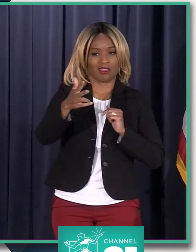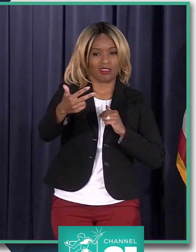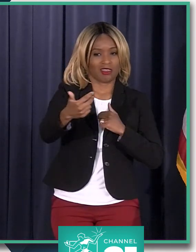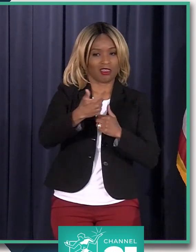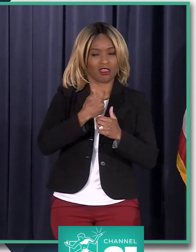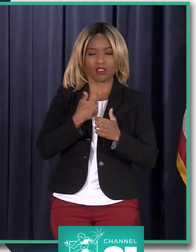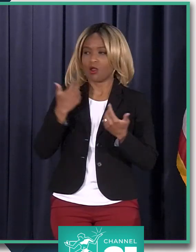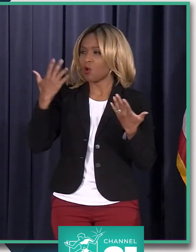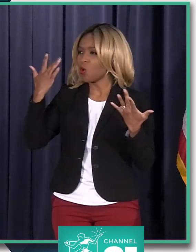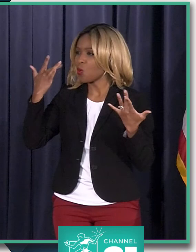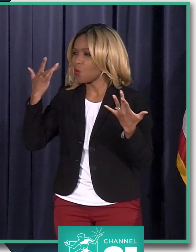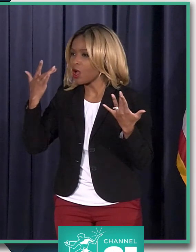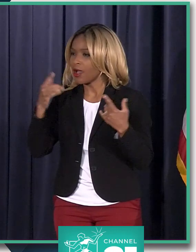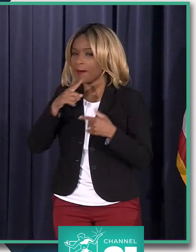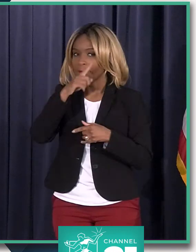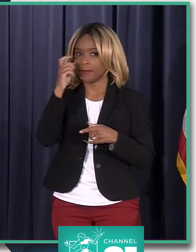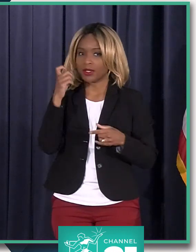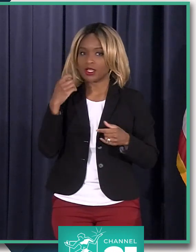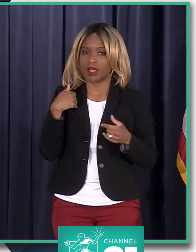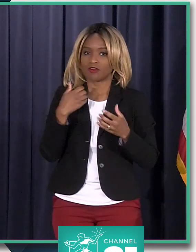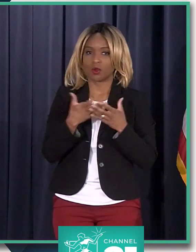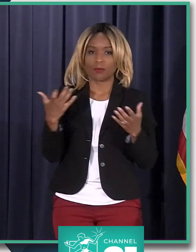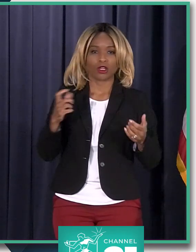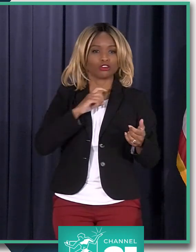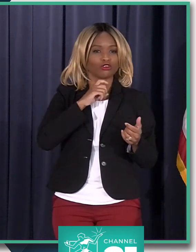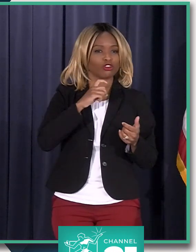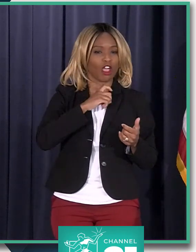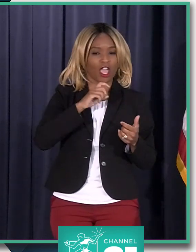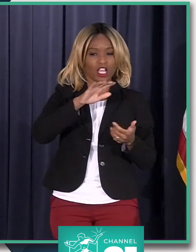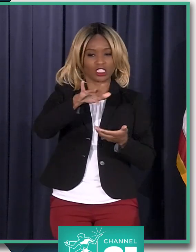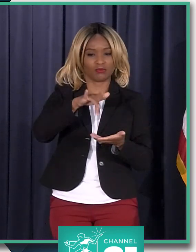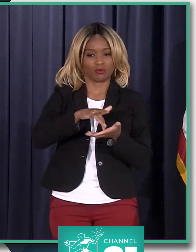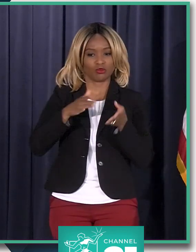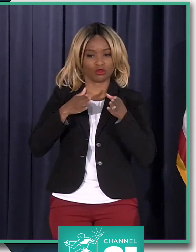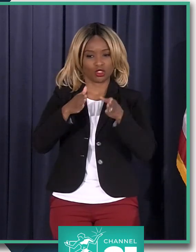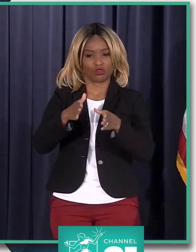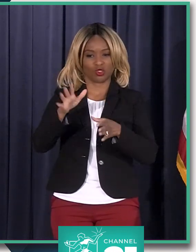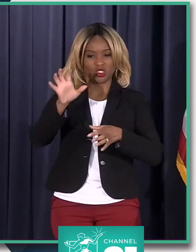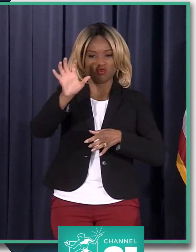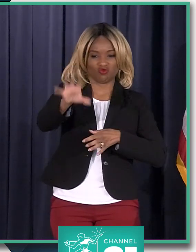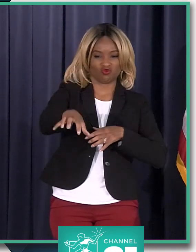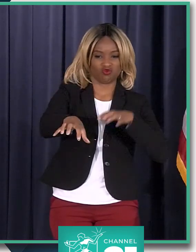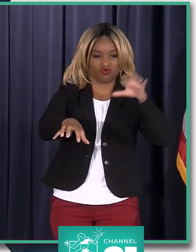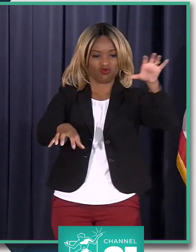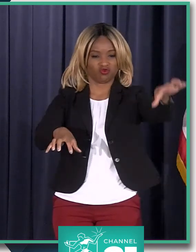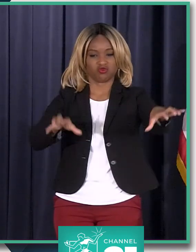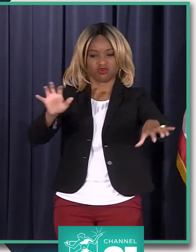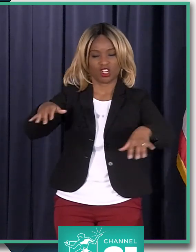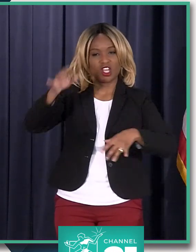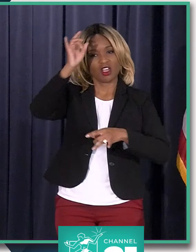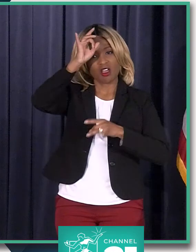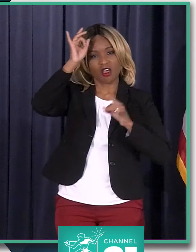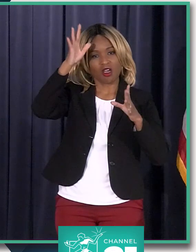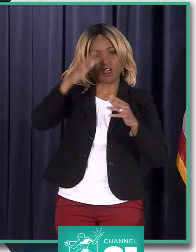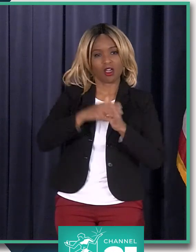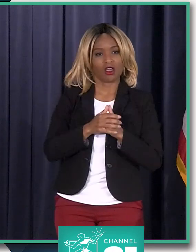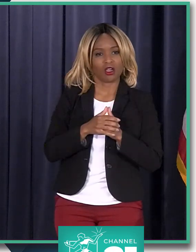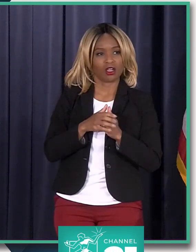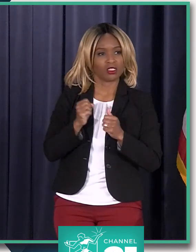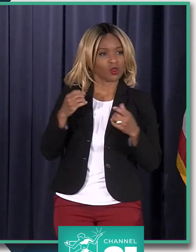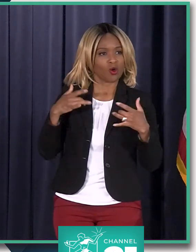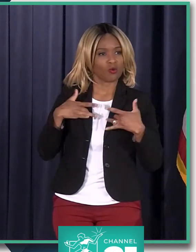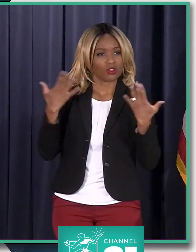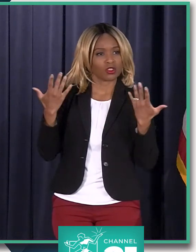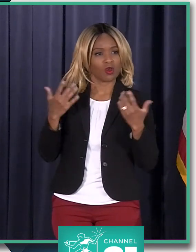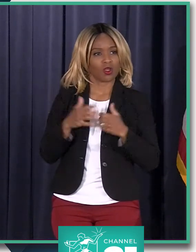Why? because there's so much trash in the middle of the street. Really? It's horrible. So what's You have going on over